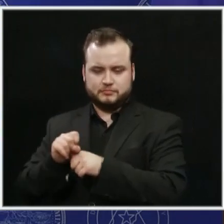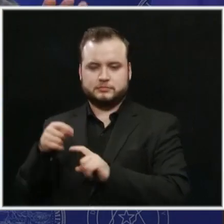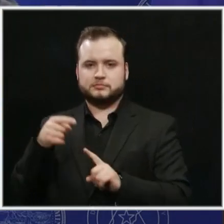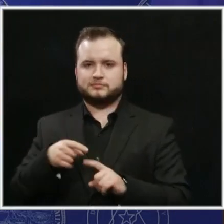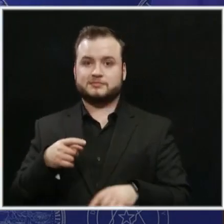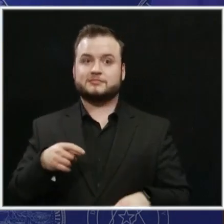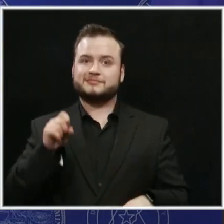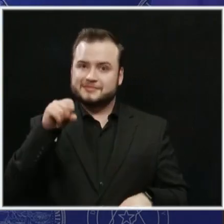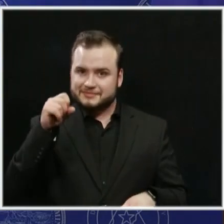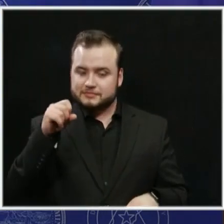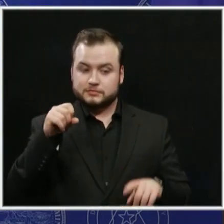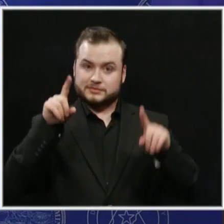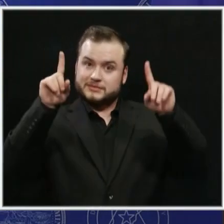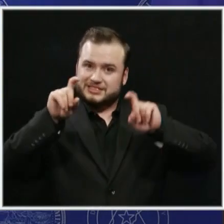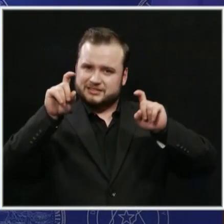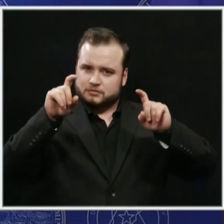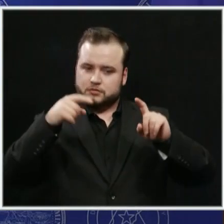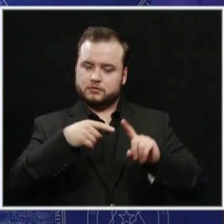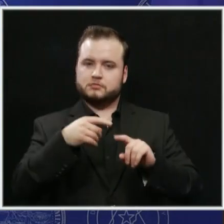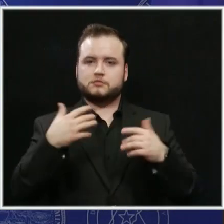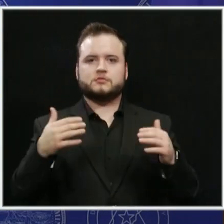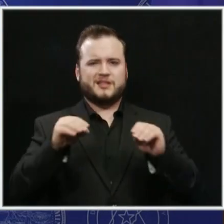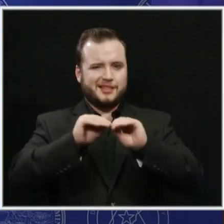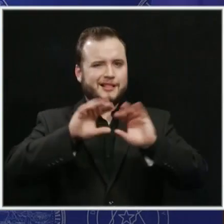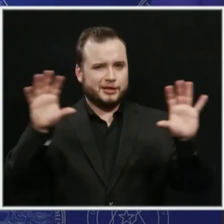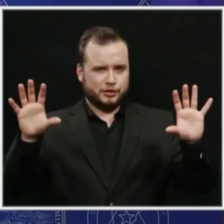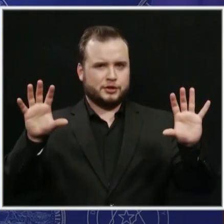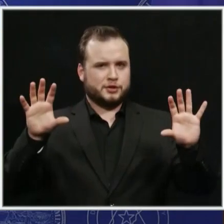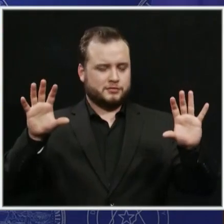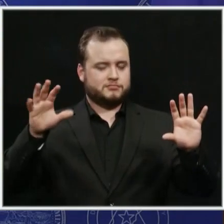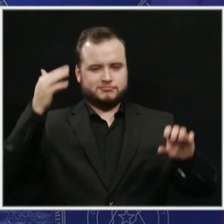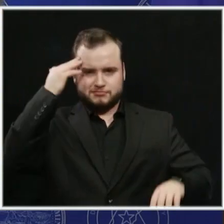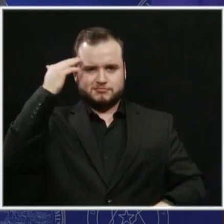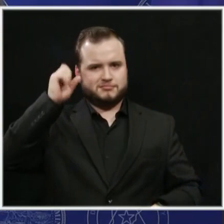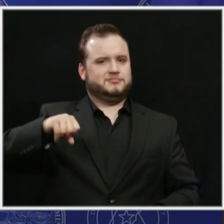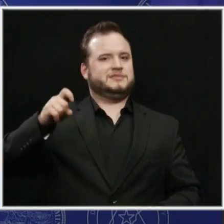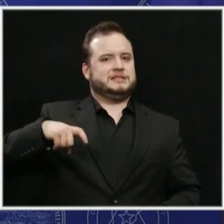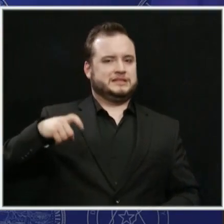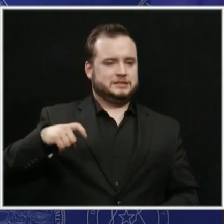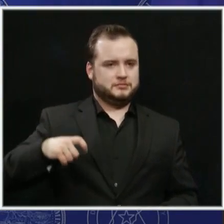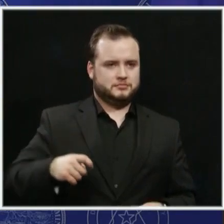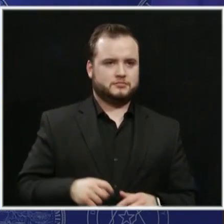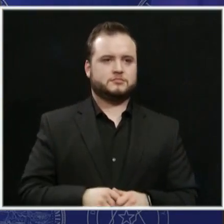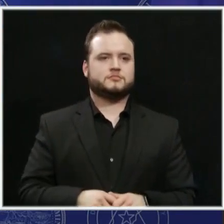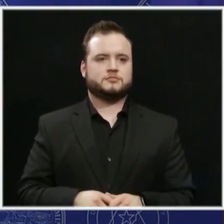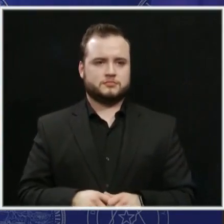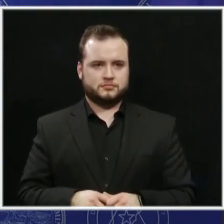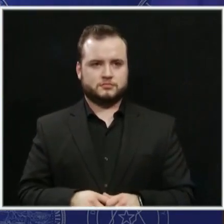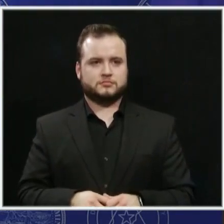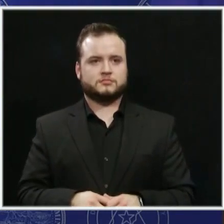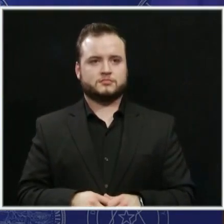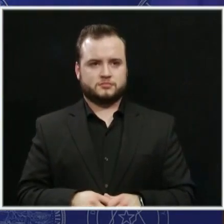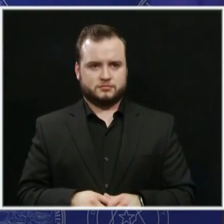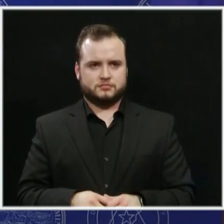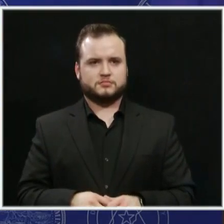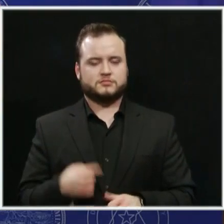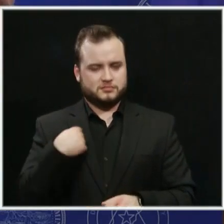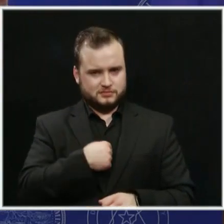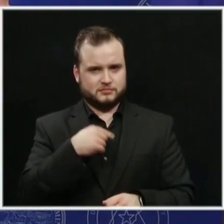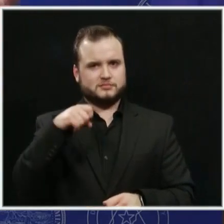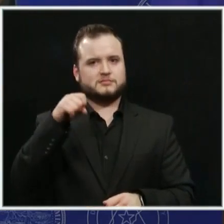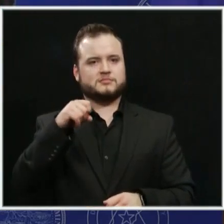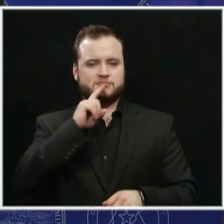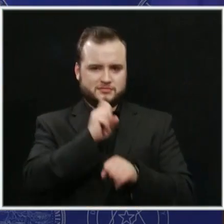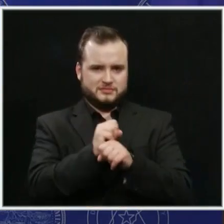with this team being here, I'm getting out over my skis on some of these because I really feel this sense of urgency. I think for the people of Minnesota to know that there